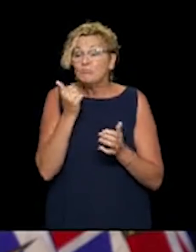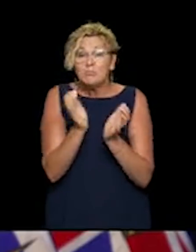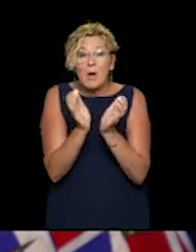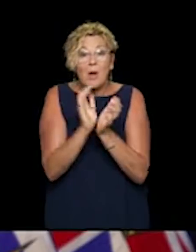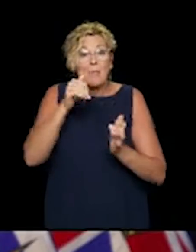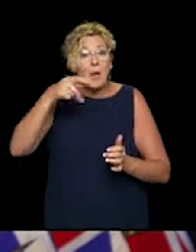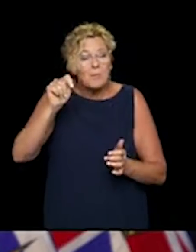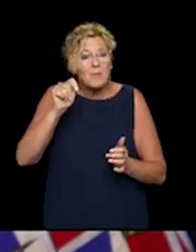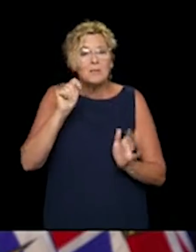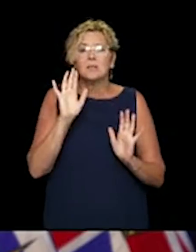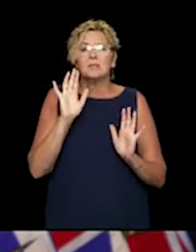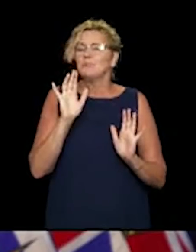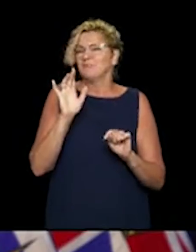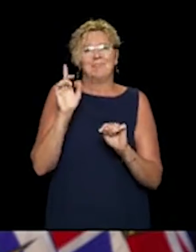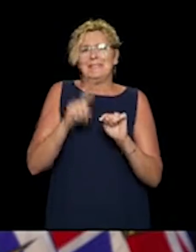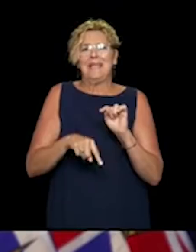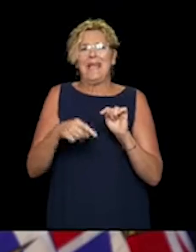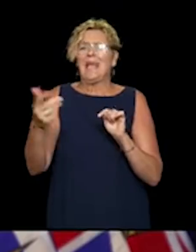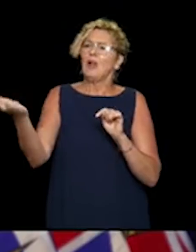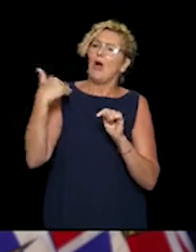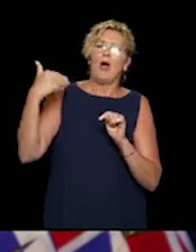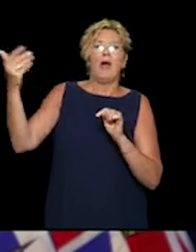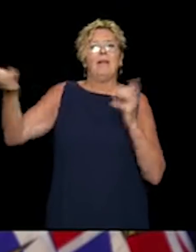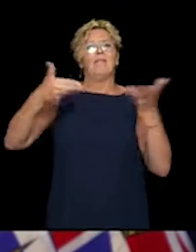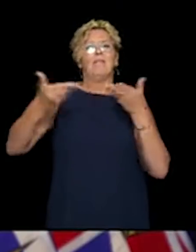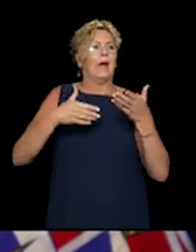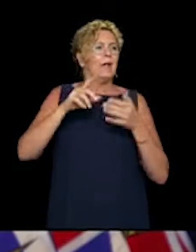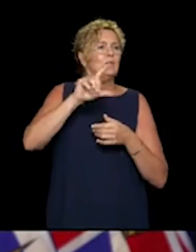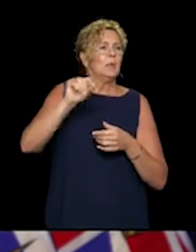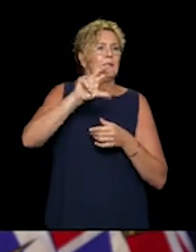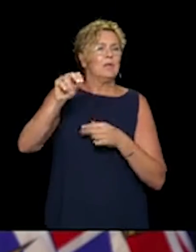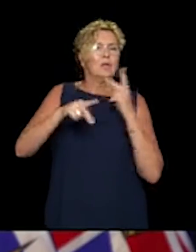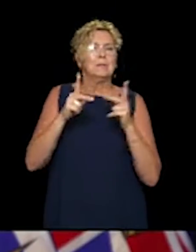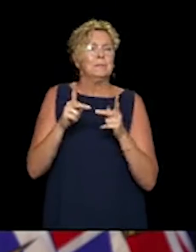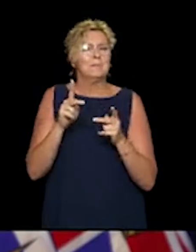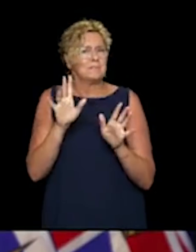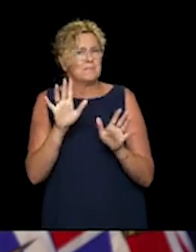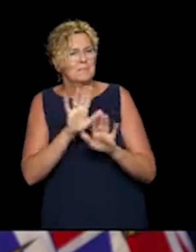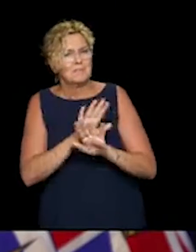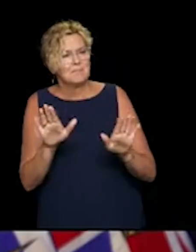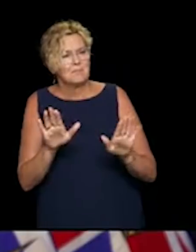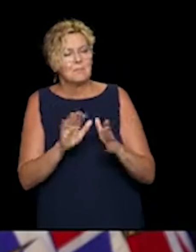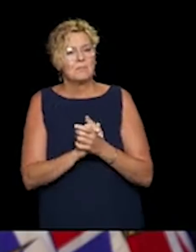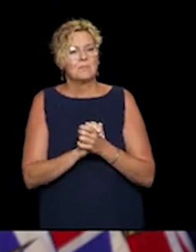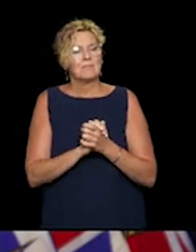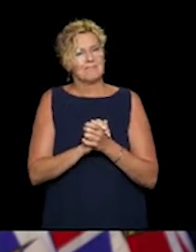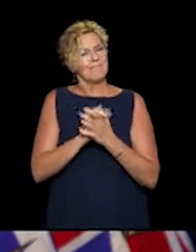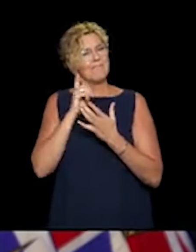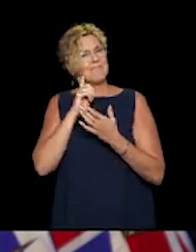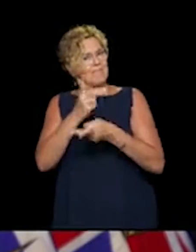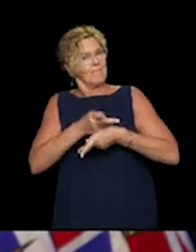you or for your guests. We need to rethink gatherings, particularly ones that we're going to have